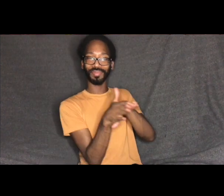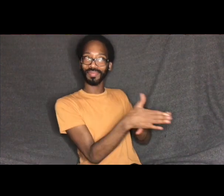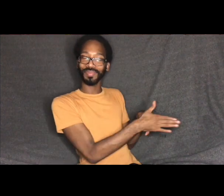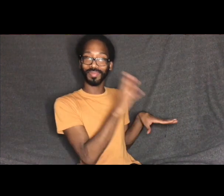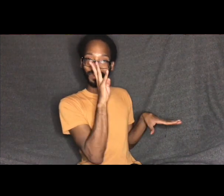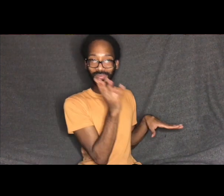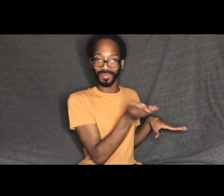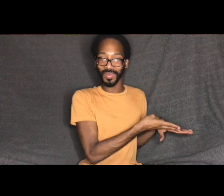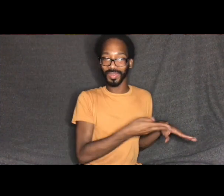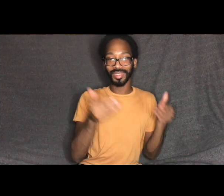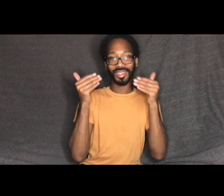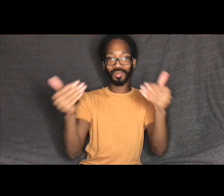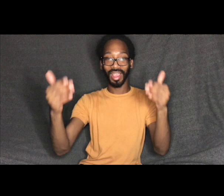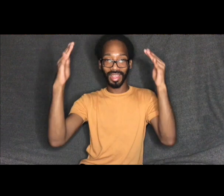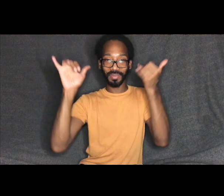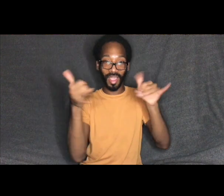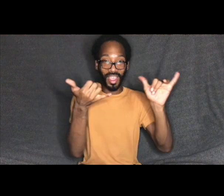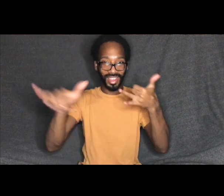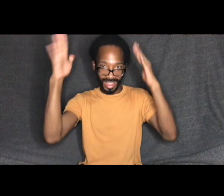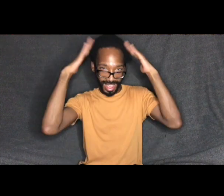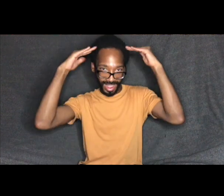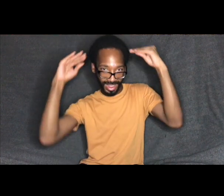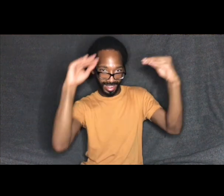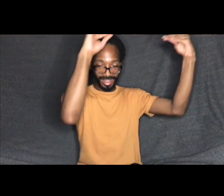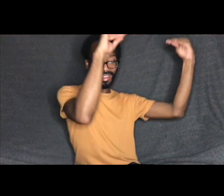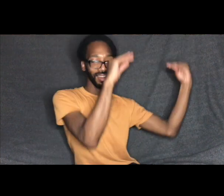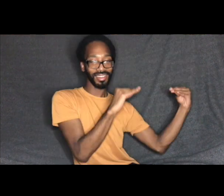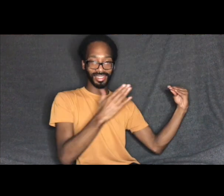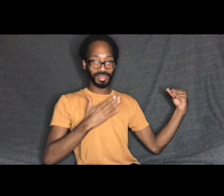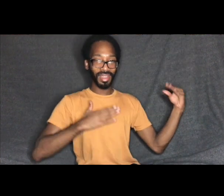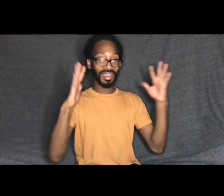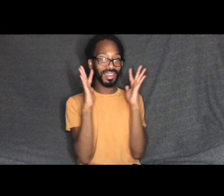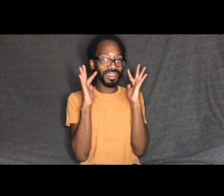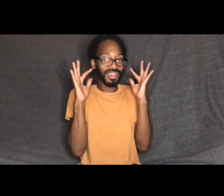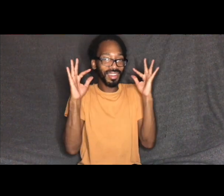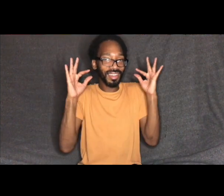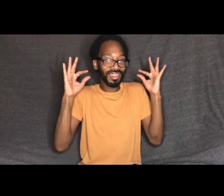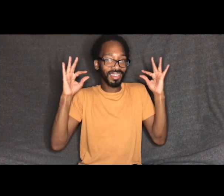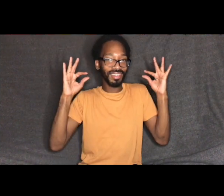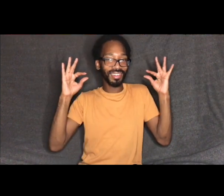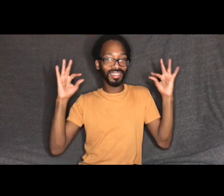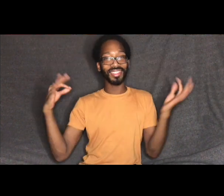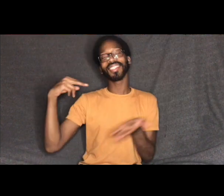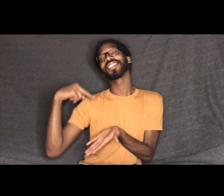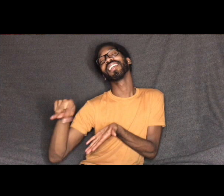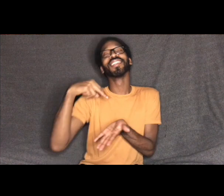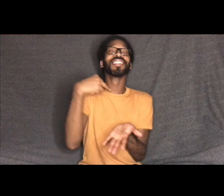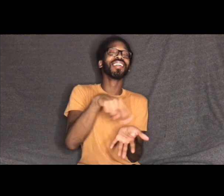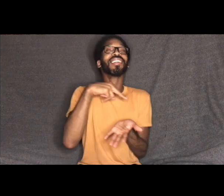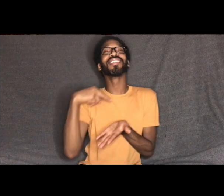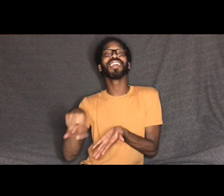hear the phone even if it rings. I'm gonna put a party hat on my